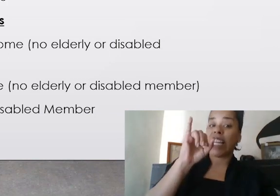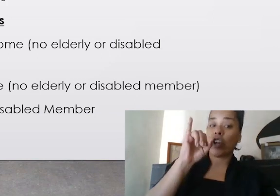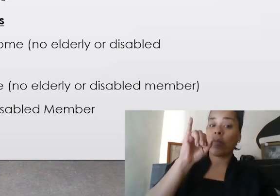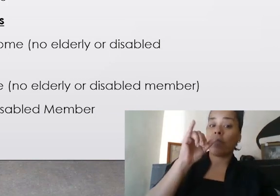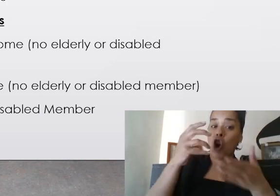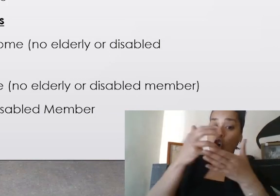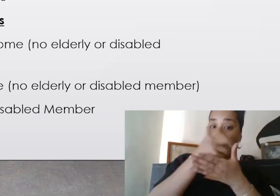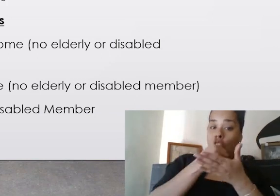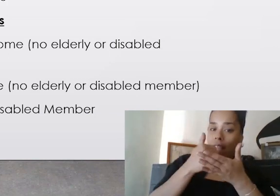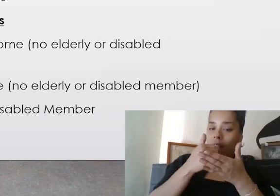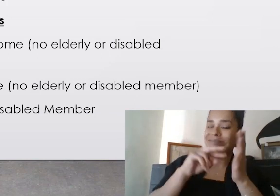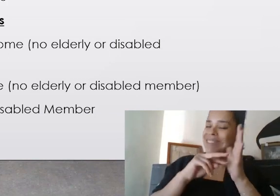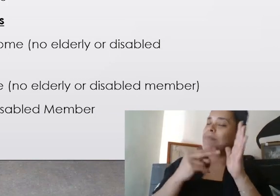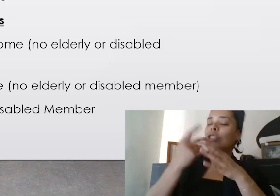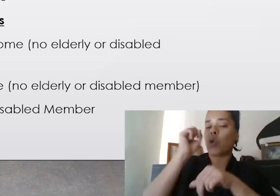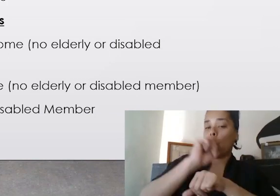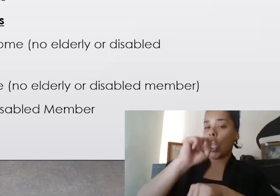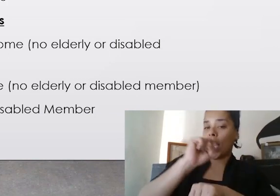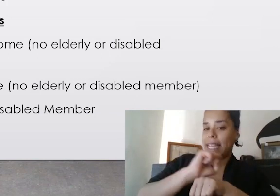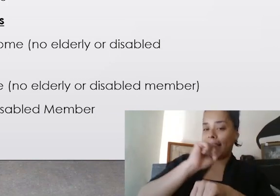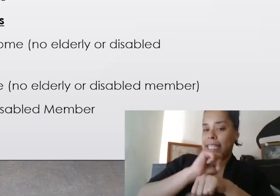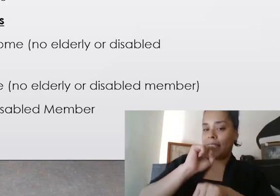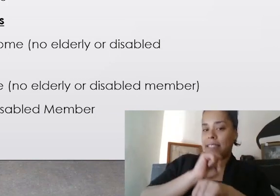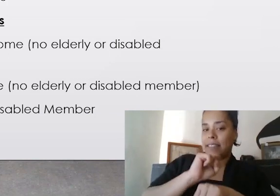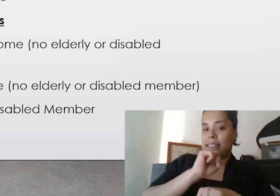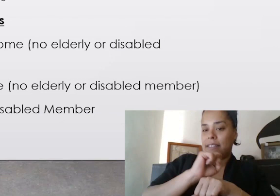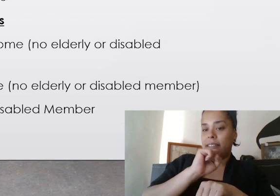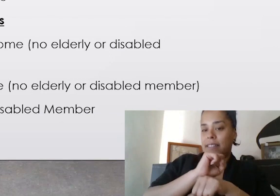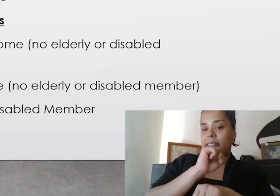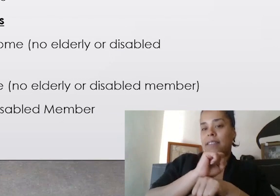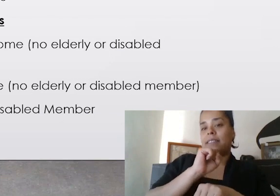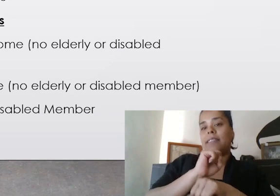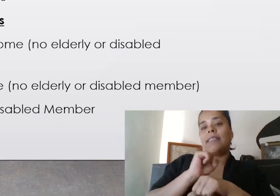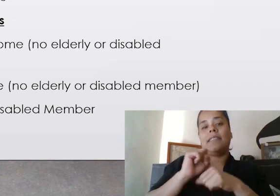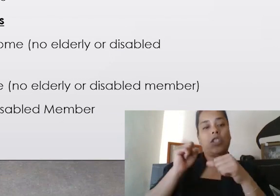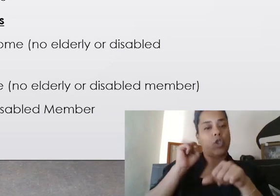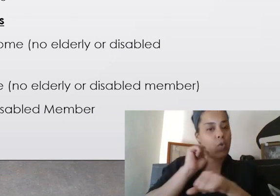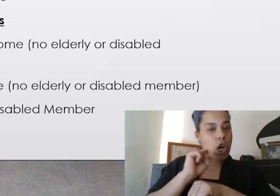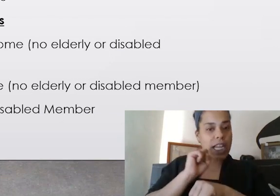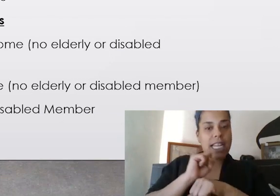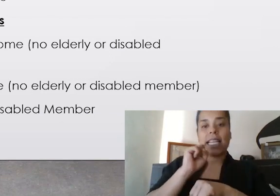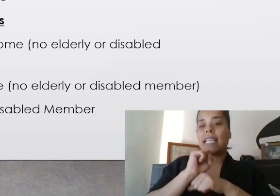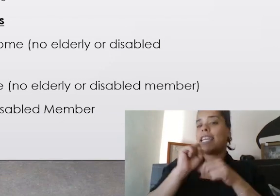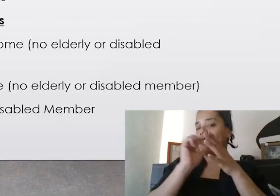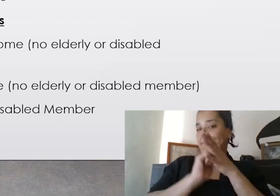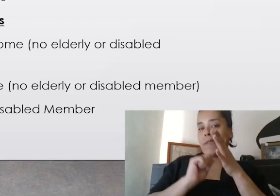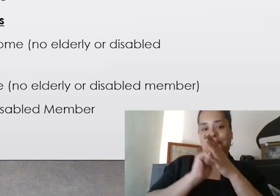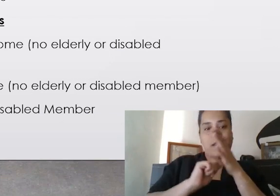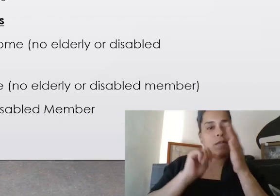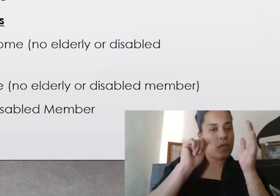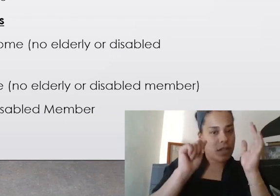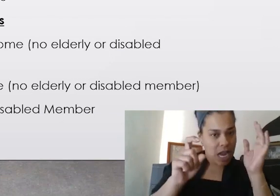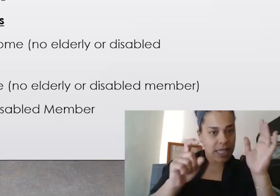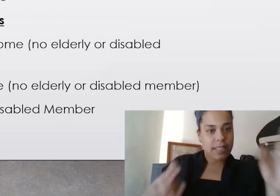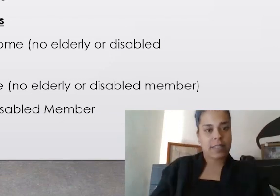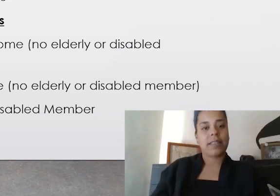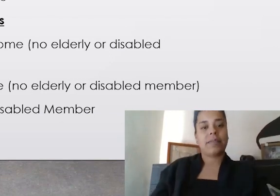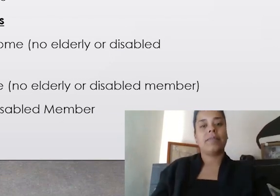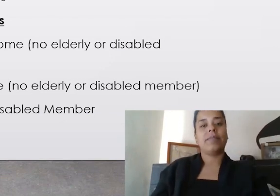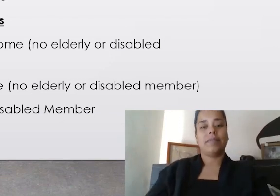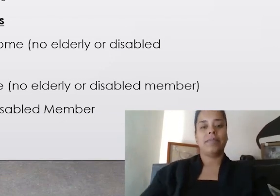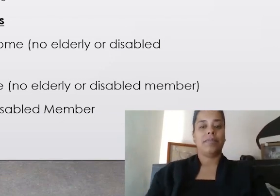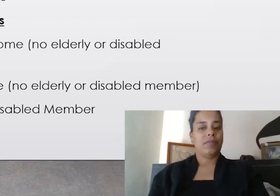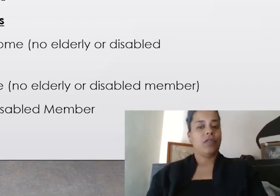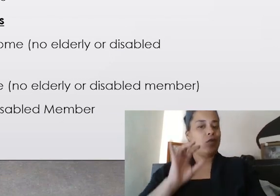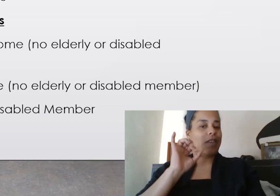working. That means you're bringing in a wage. That means you're working and taxes are taking out of your check. So that's